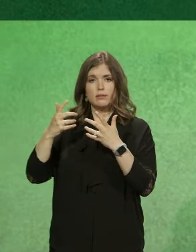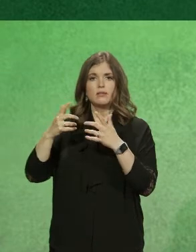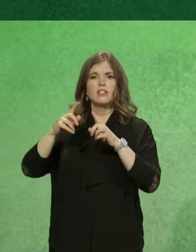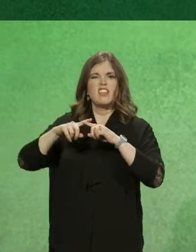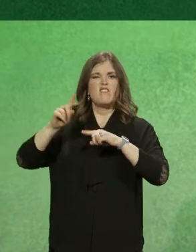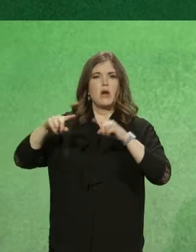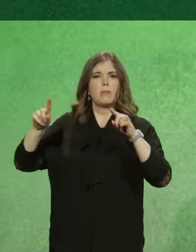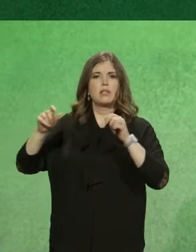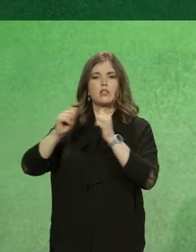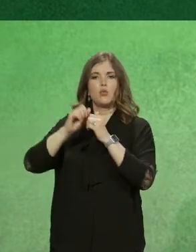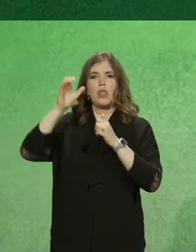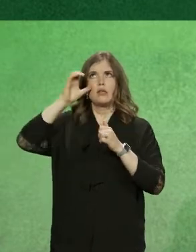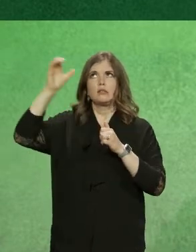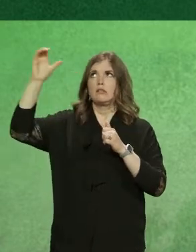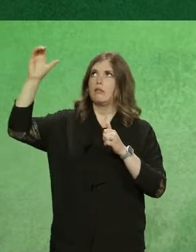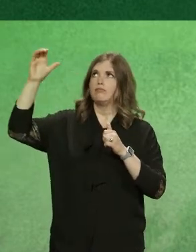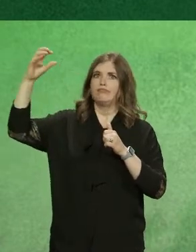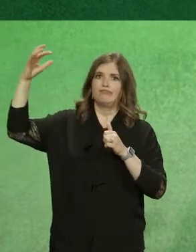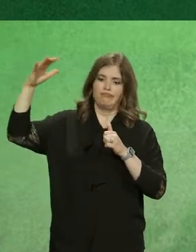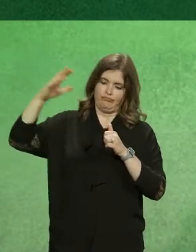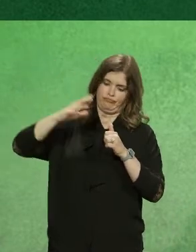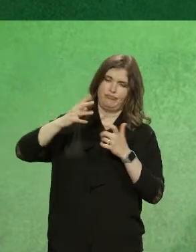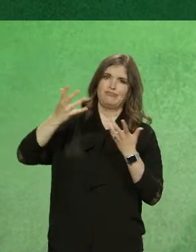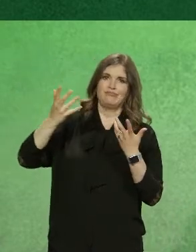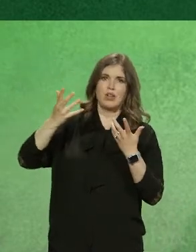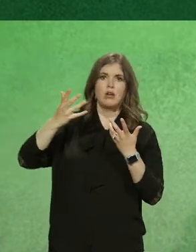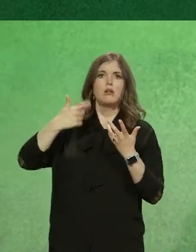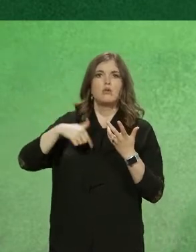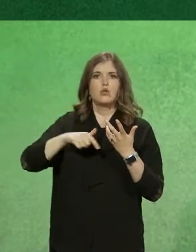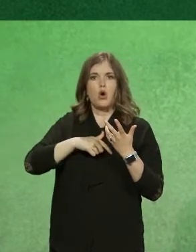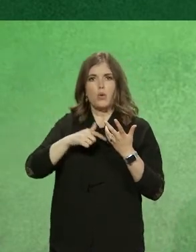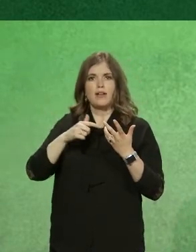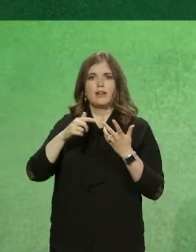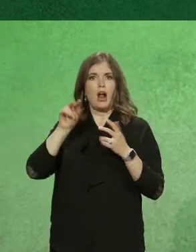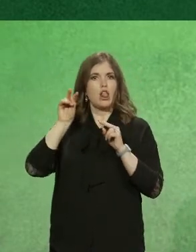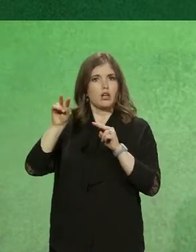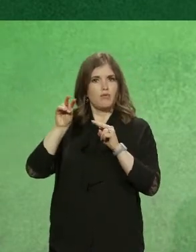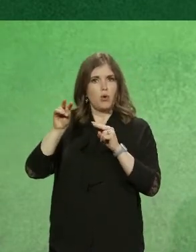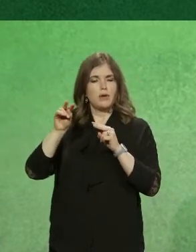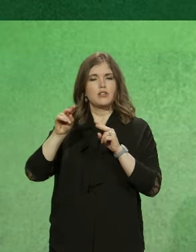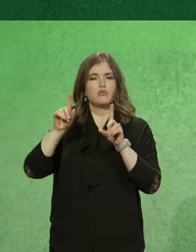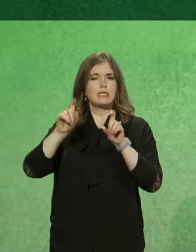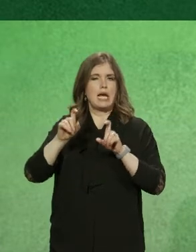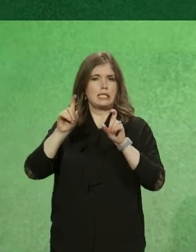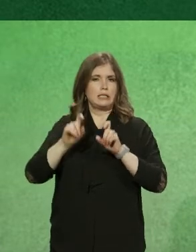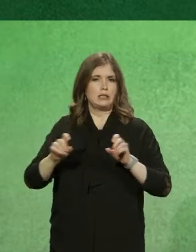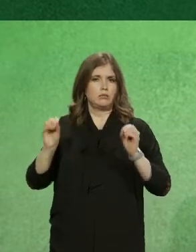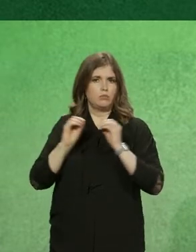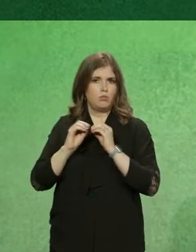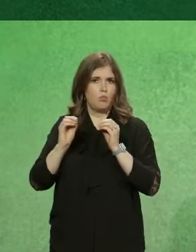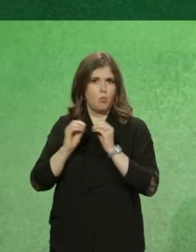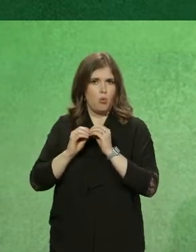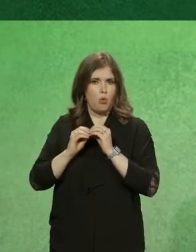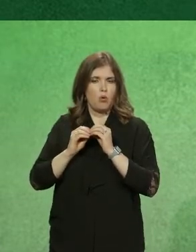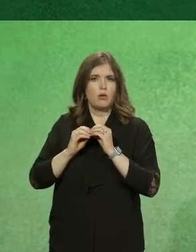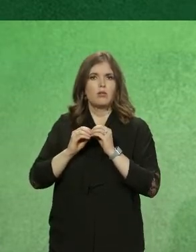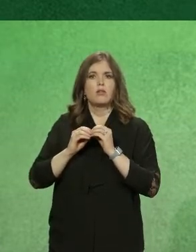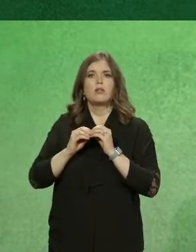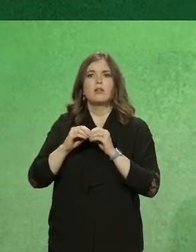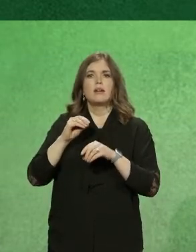in solar, which we are looking forward to catering for in the thermal storage media part of